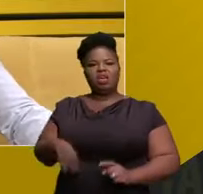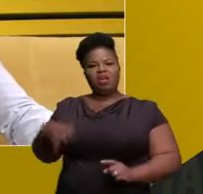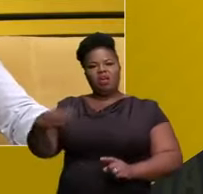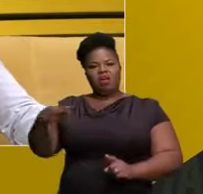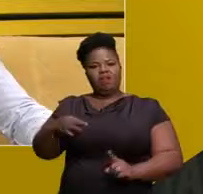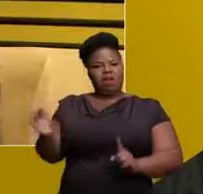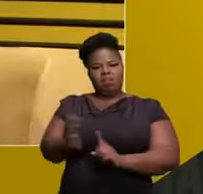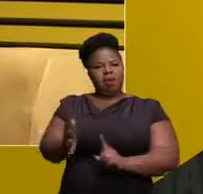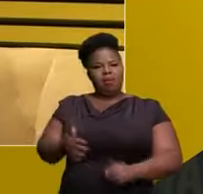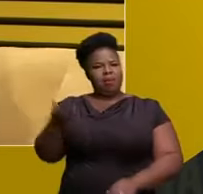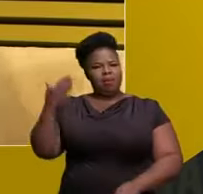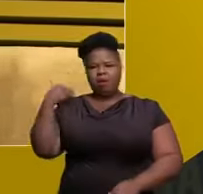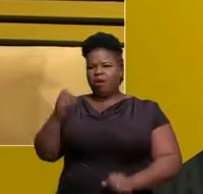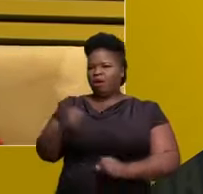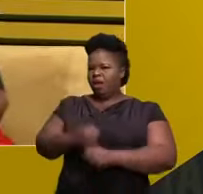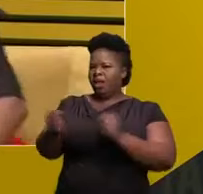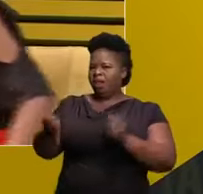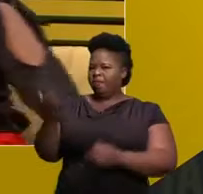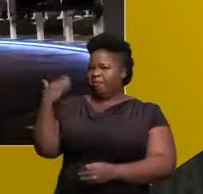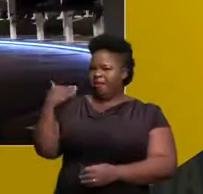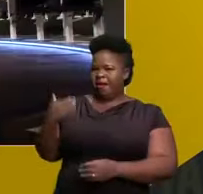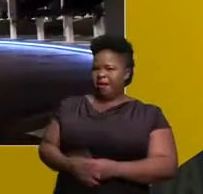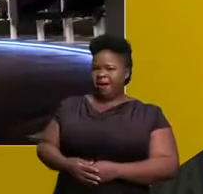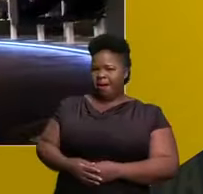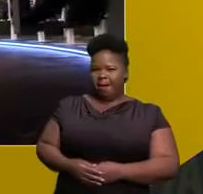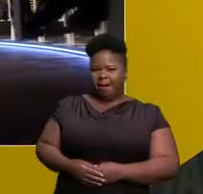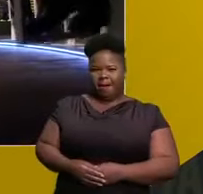right. I actually was never okay. Mafusi again.